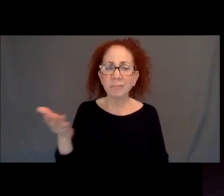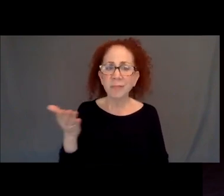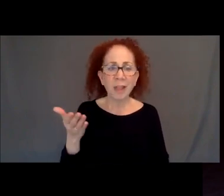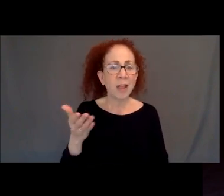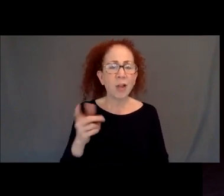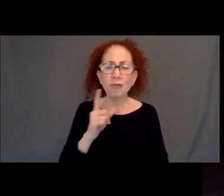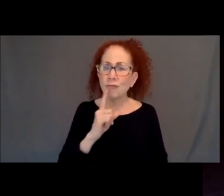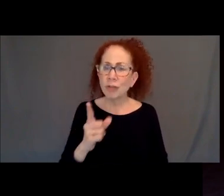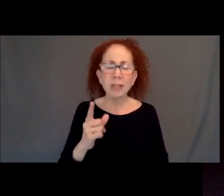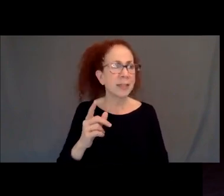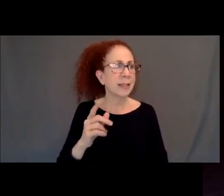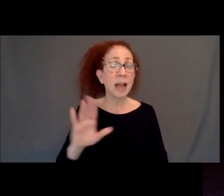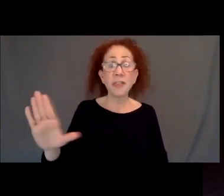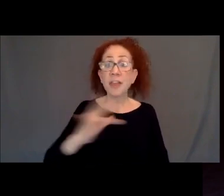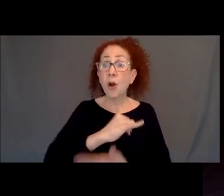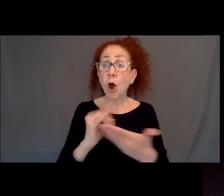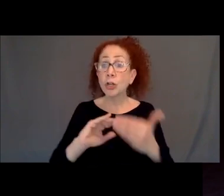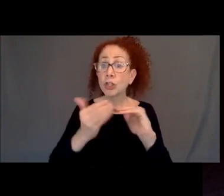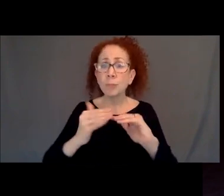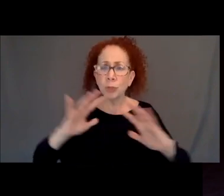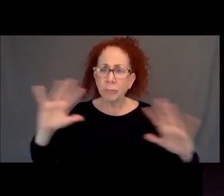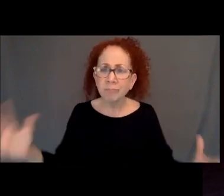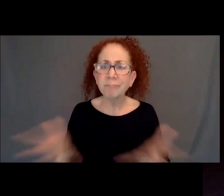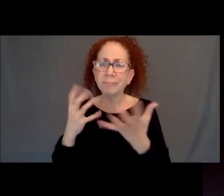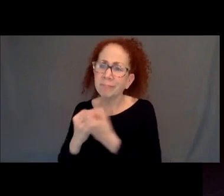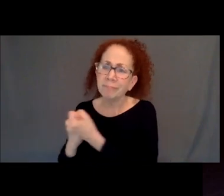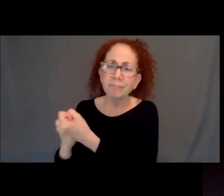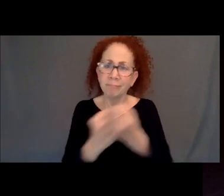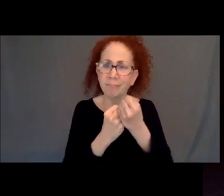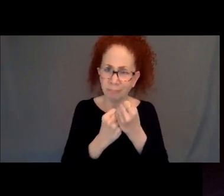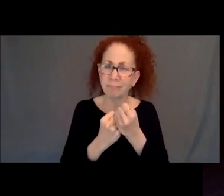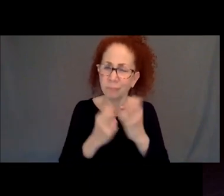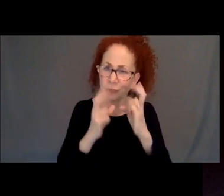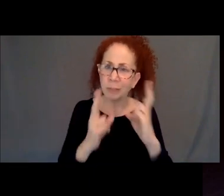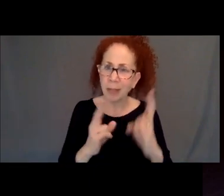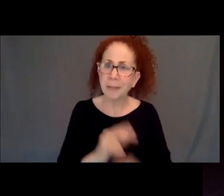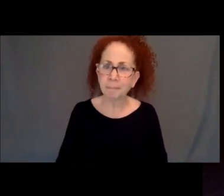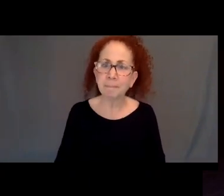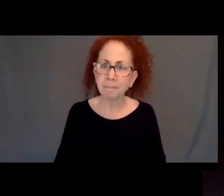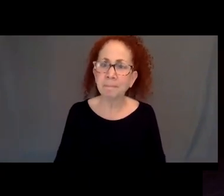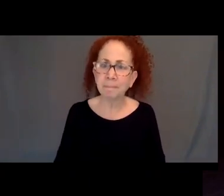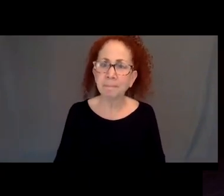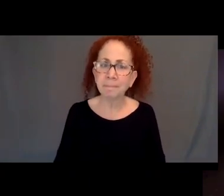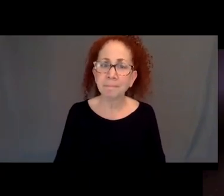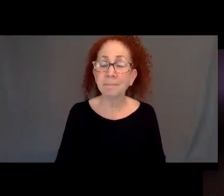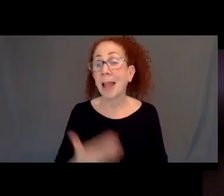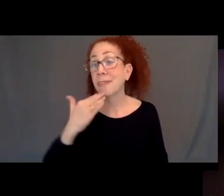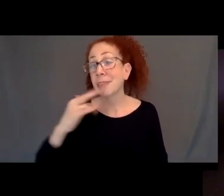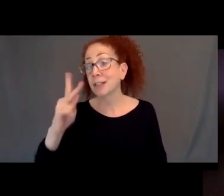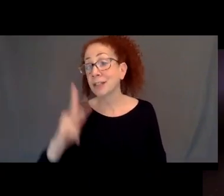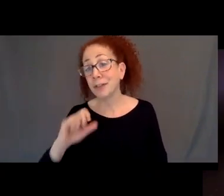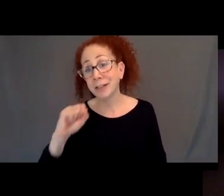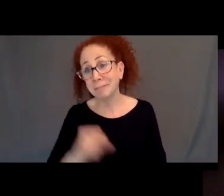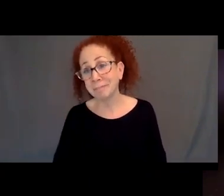know, lifts up its arts community. So. Thanks, Billy.